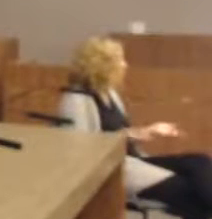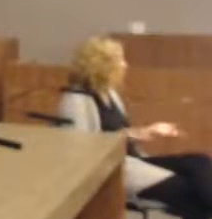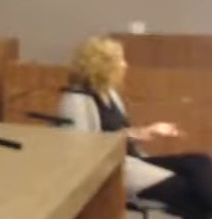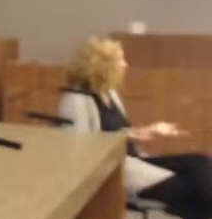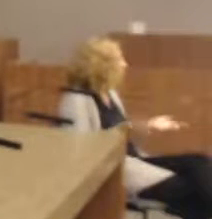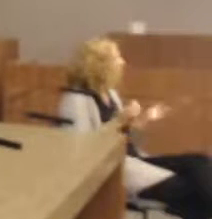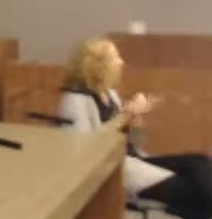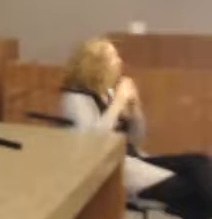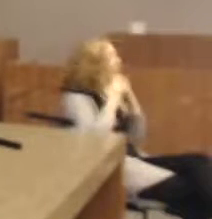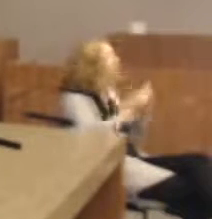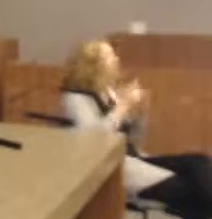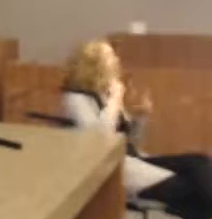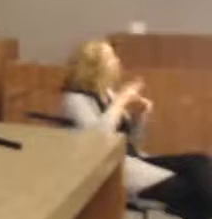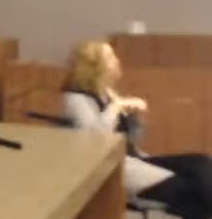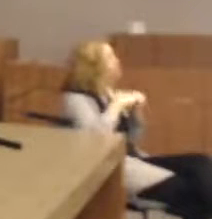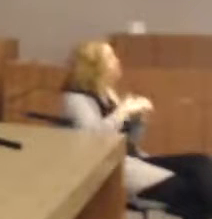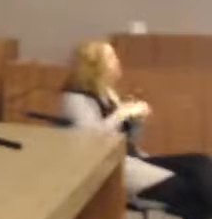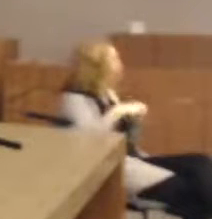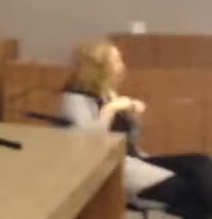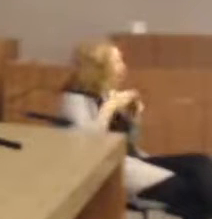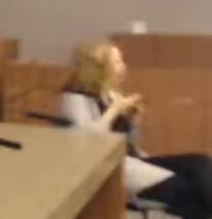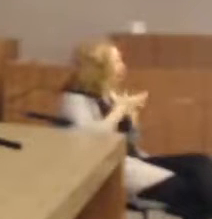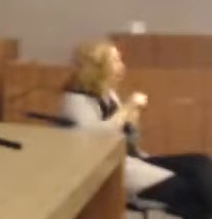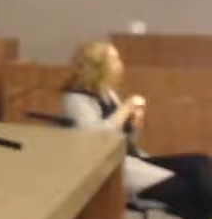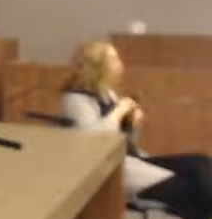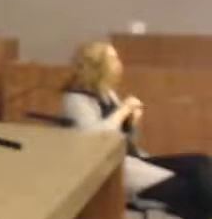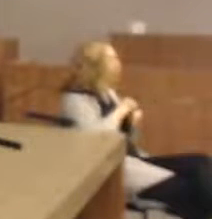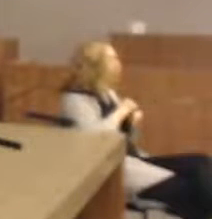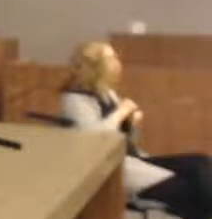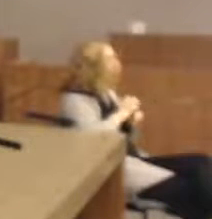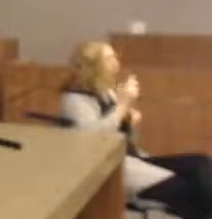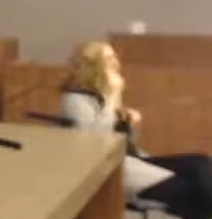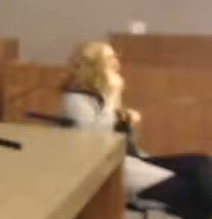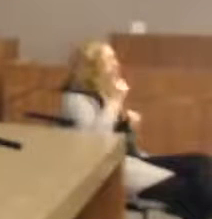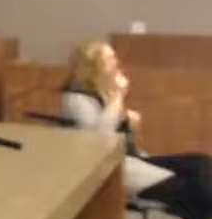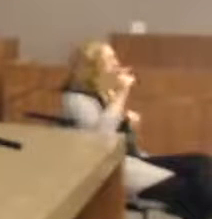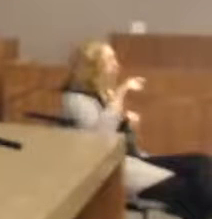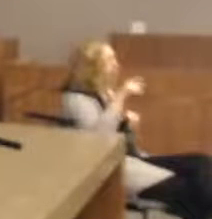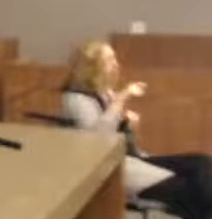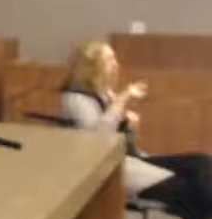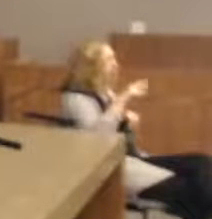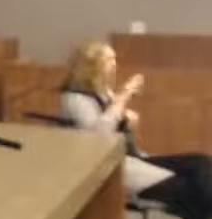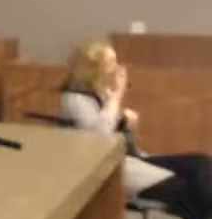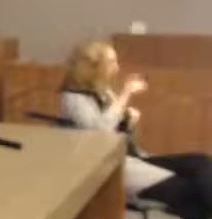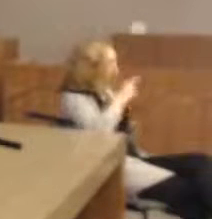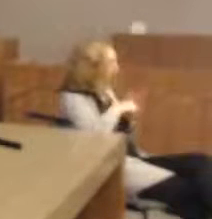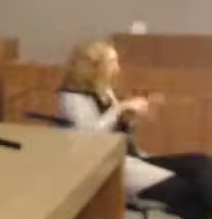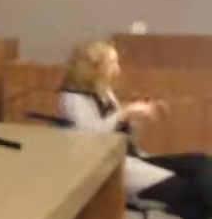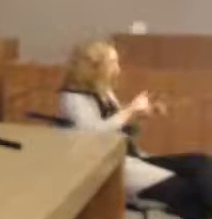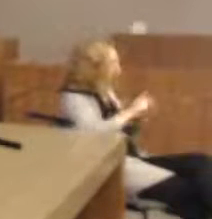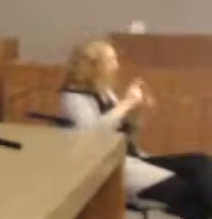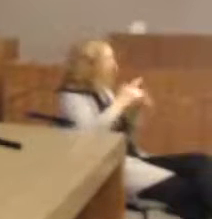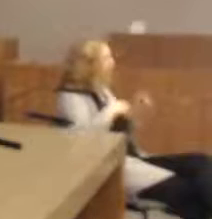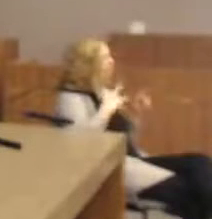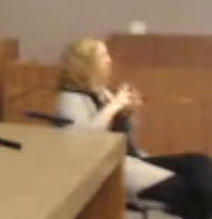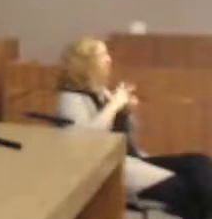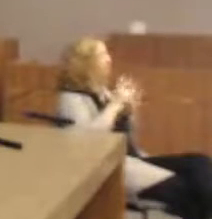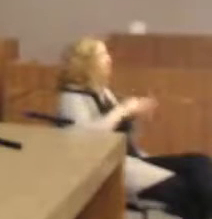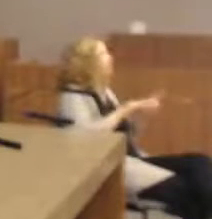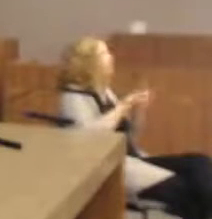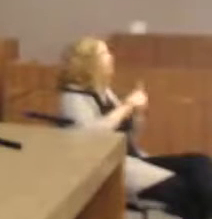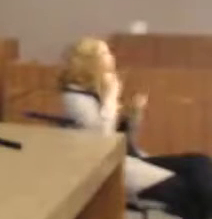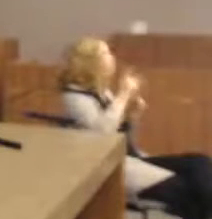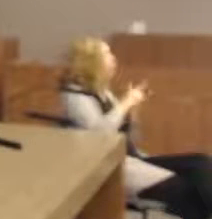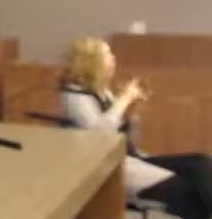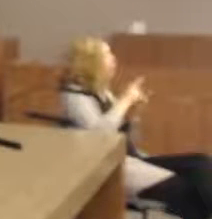I want to thank you all for sitting here through this training. I know that it's not necessarily directly what you're doing, but I think it's really important for the victims